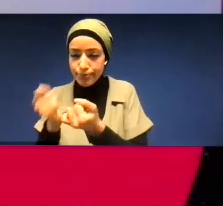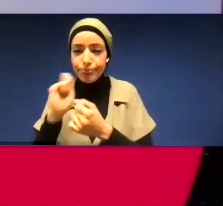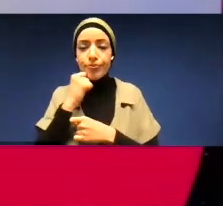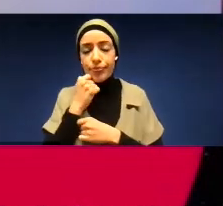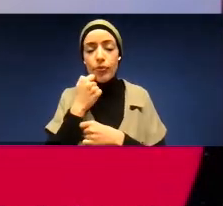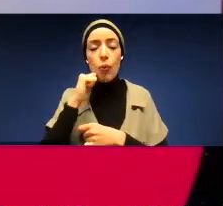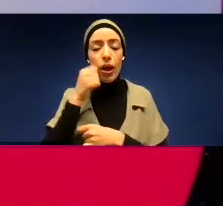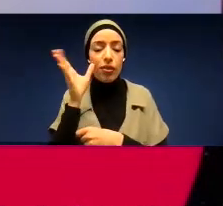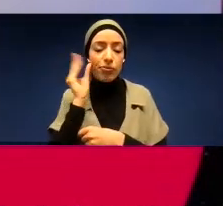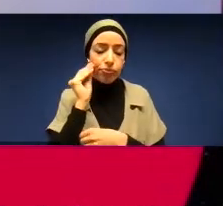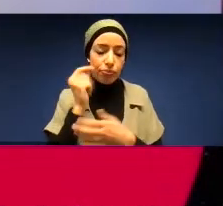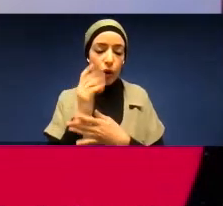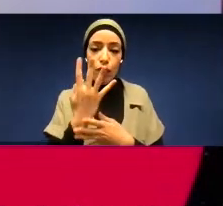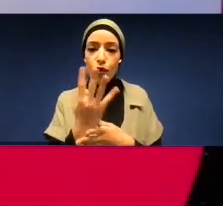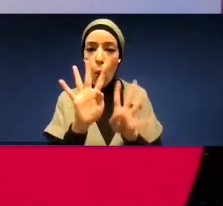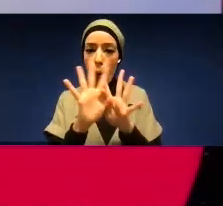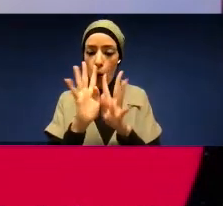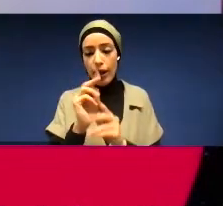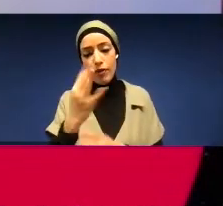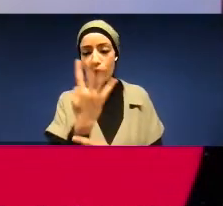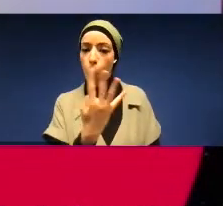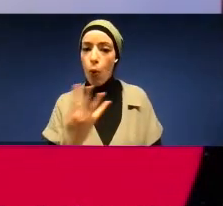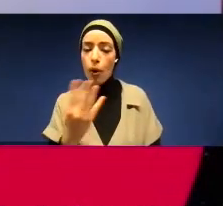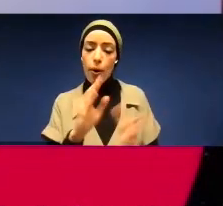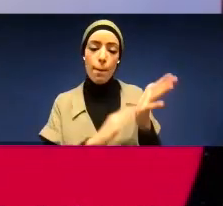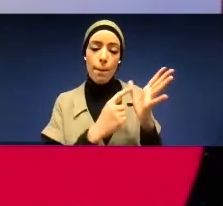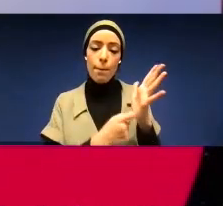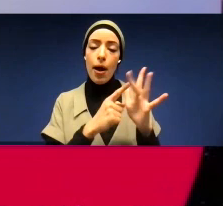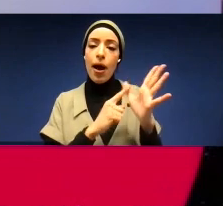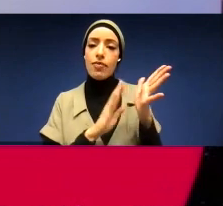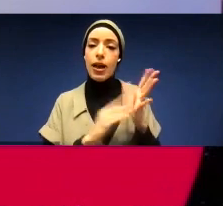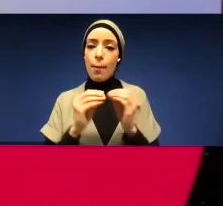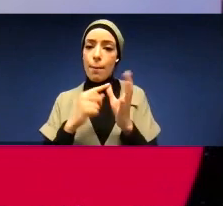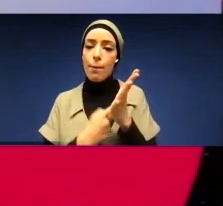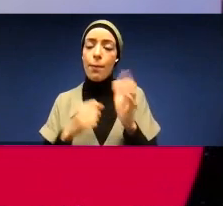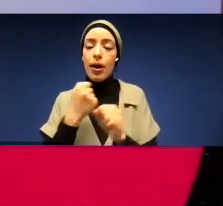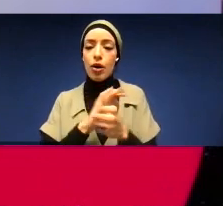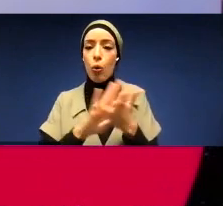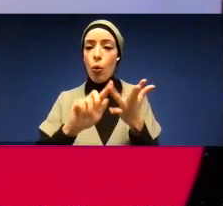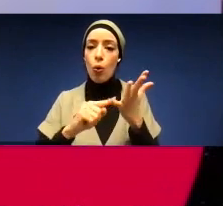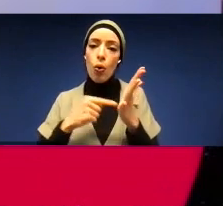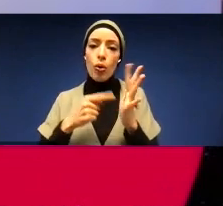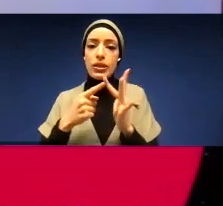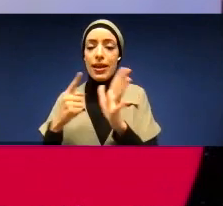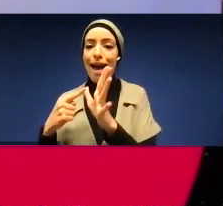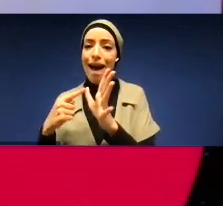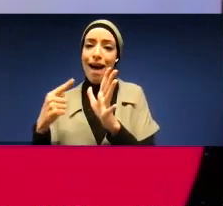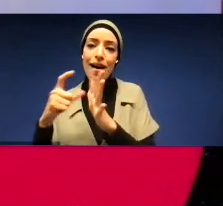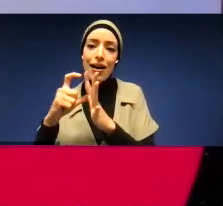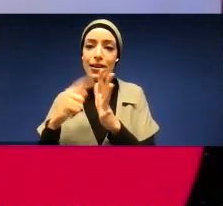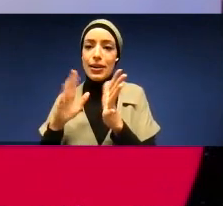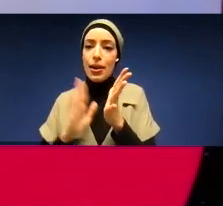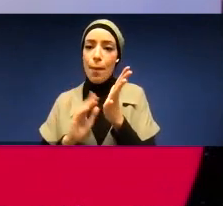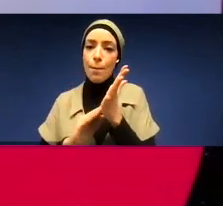incredible panel of four individuals, Mariam Barghouti, Adam Moussa, Pascal Péan, and starting with